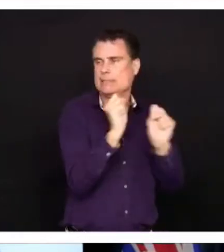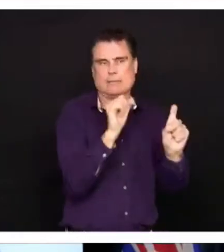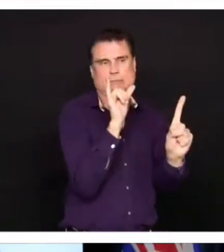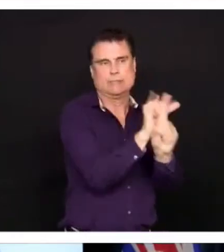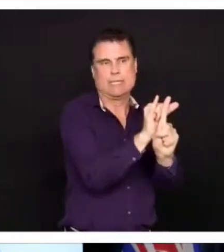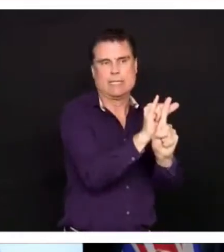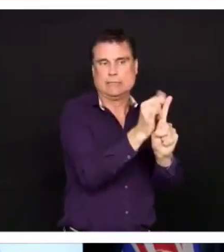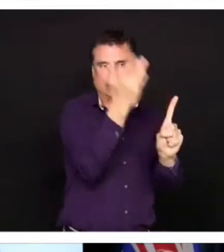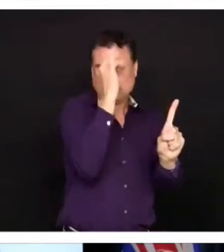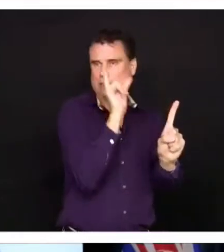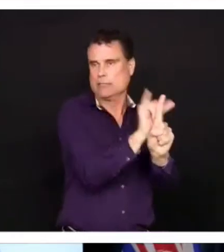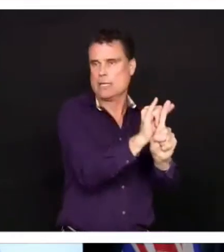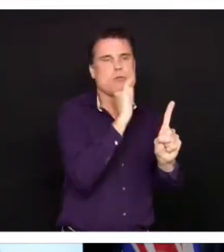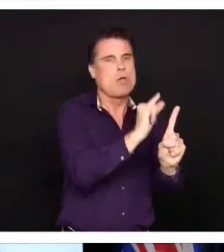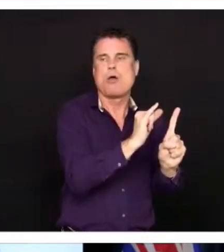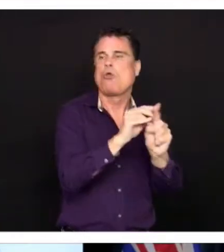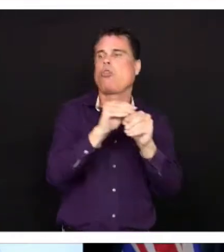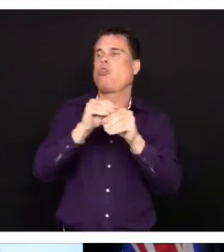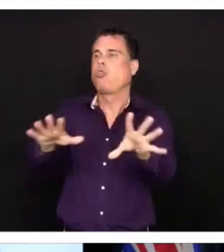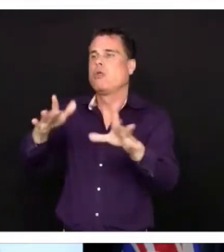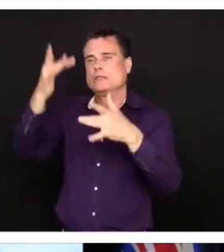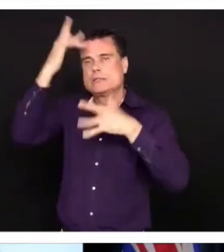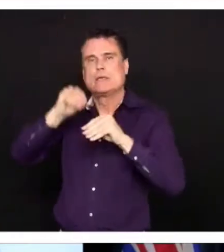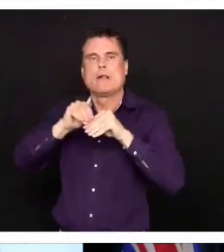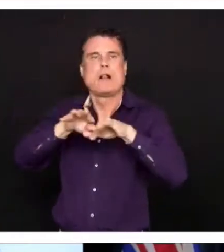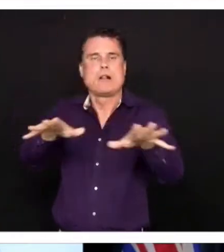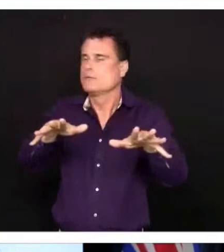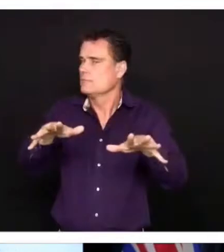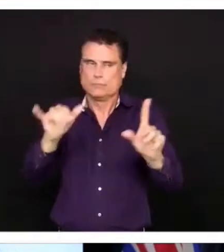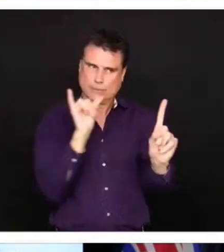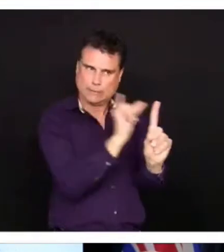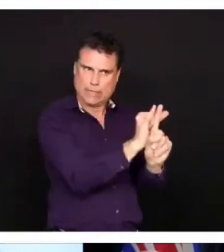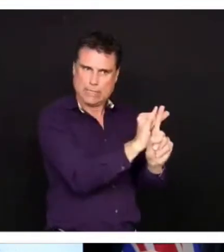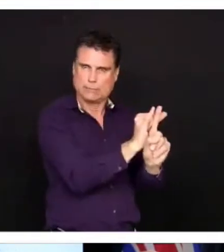next 4 slides are showing the graphs of the